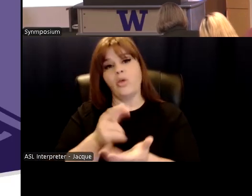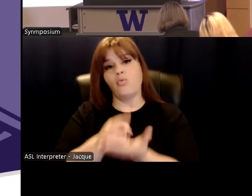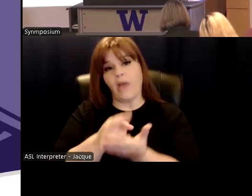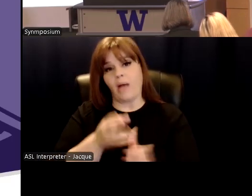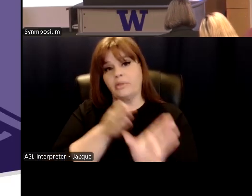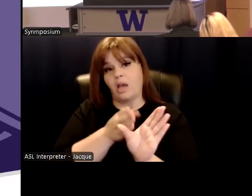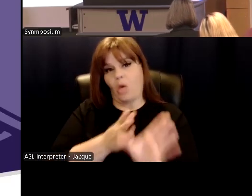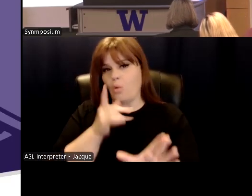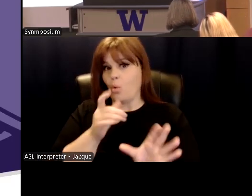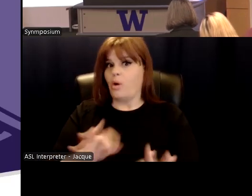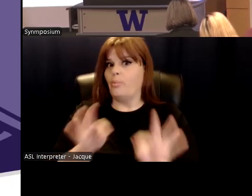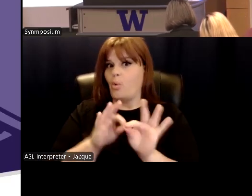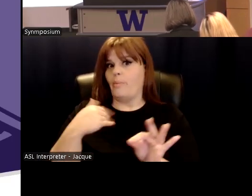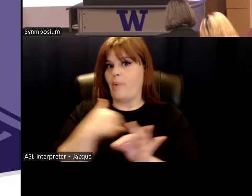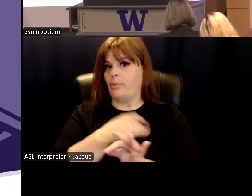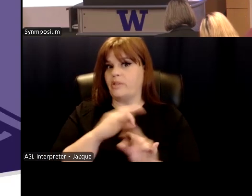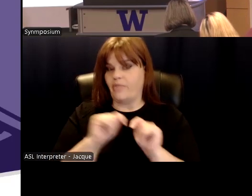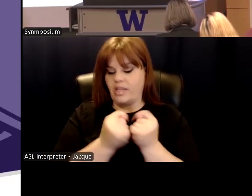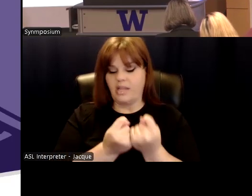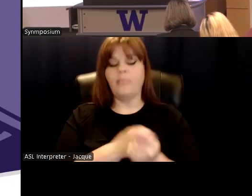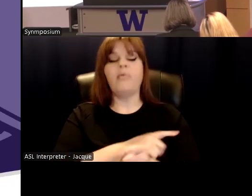of our team, and